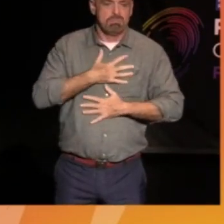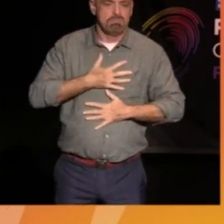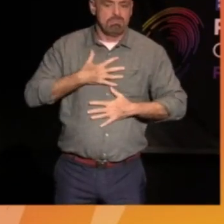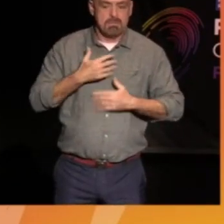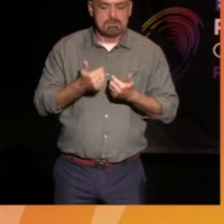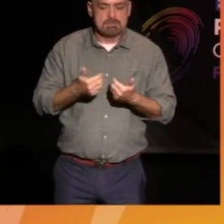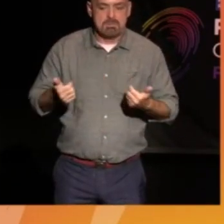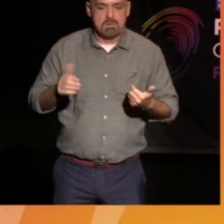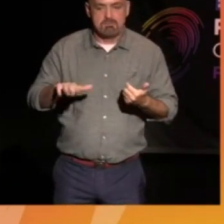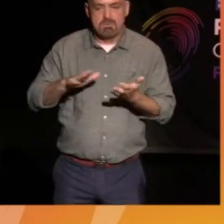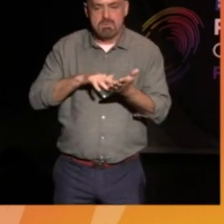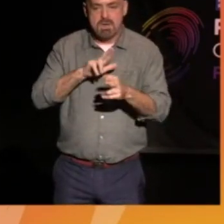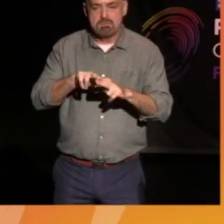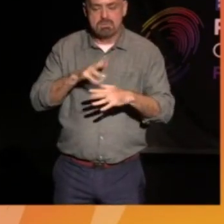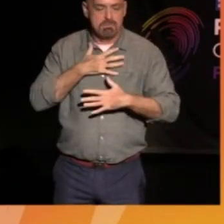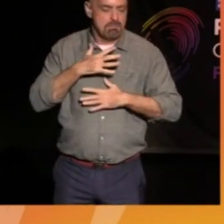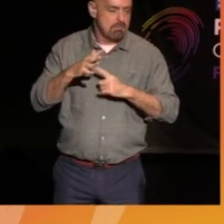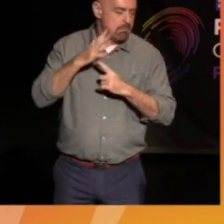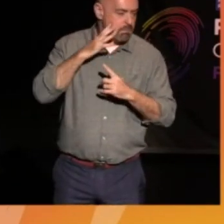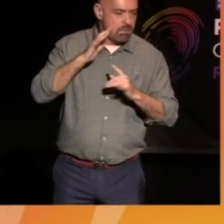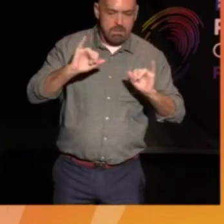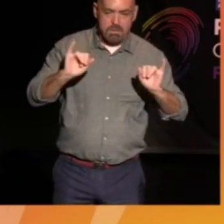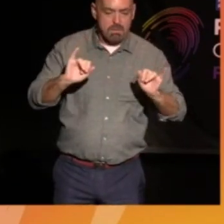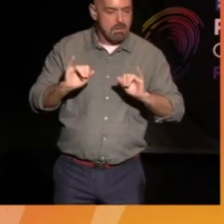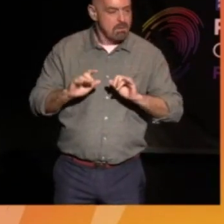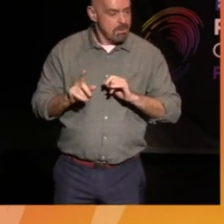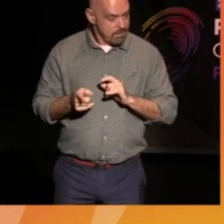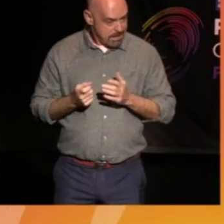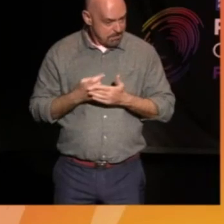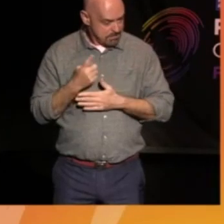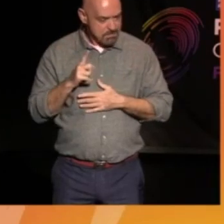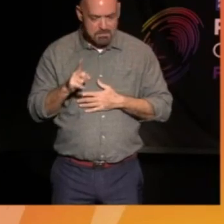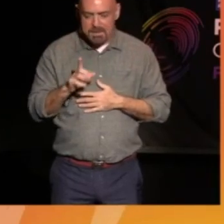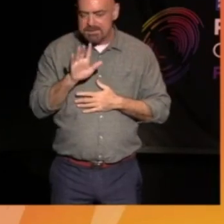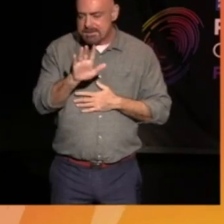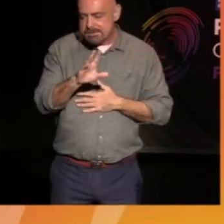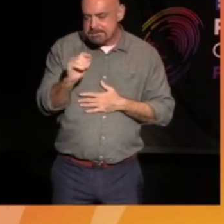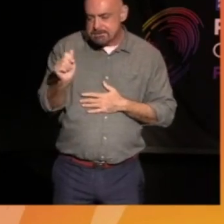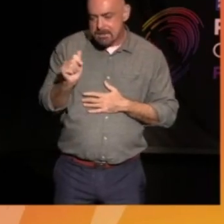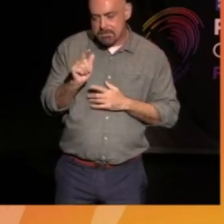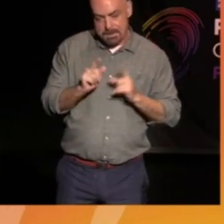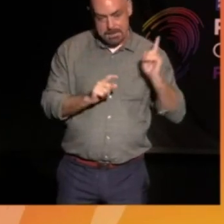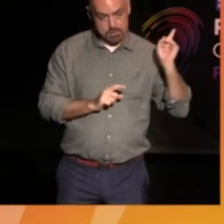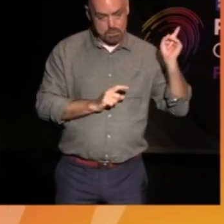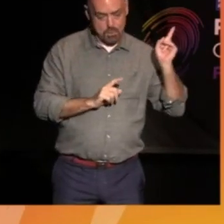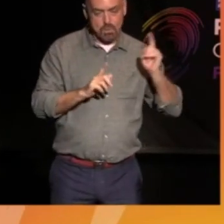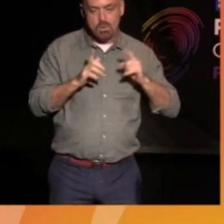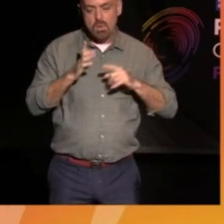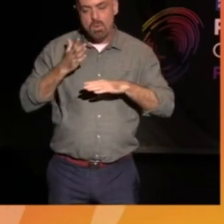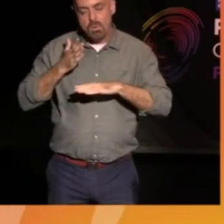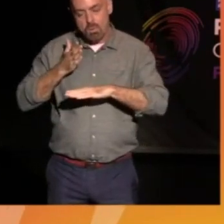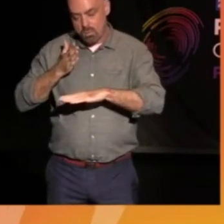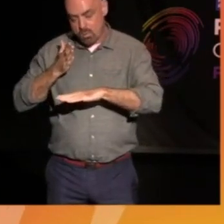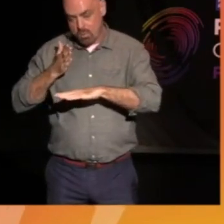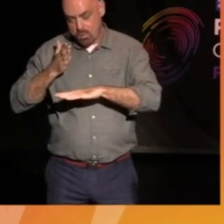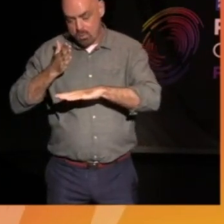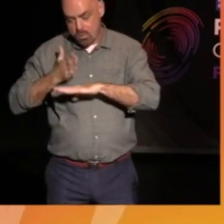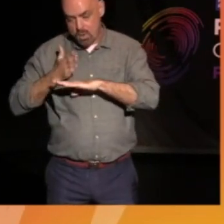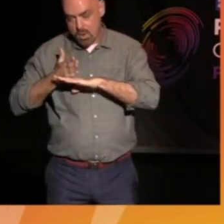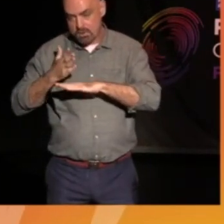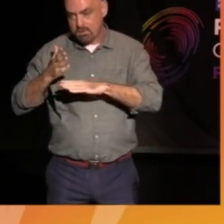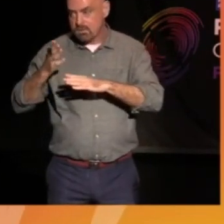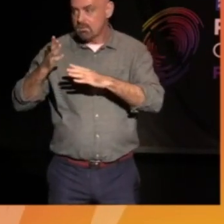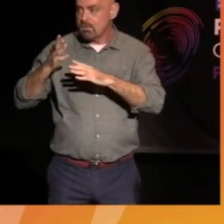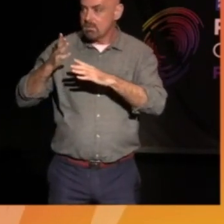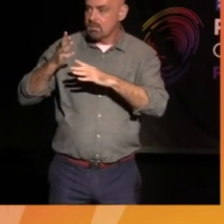from their parents, and you've talked a little about that. But what about children like yourself, who was working for your dad?